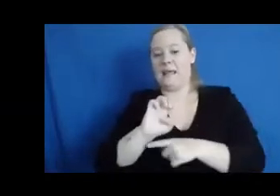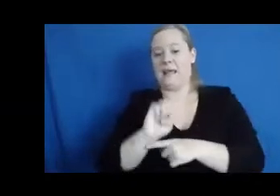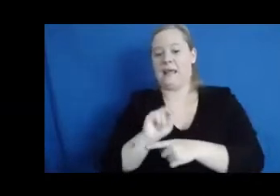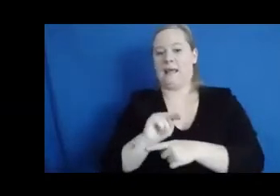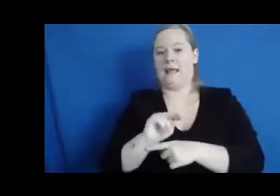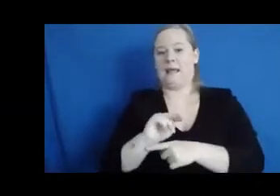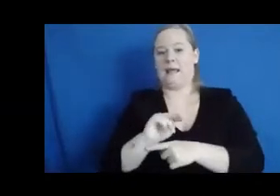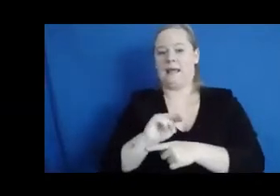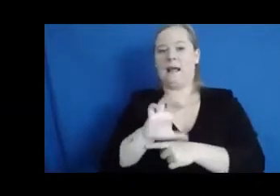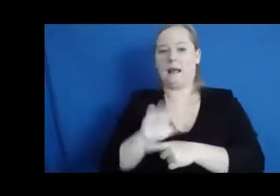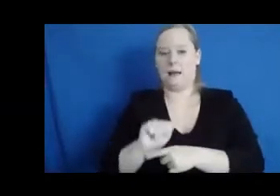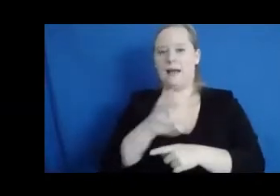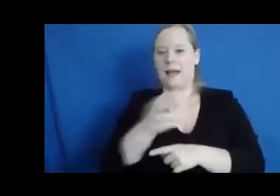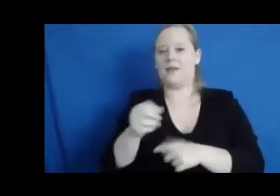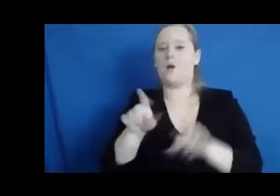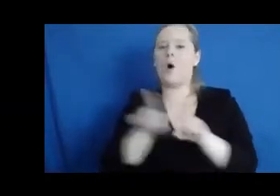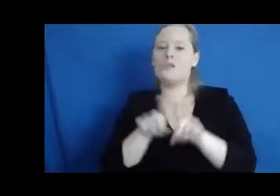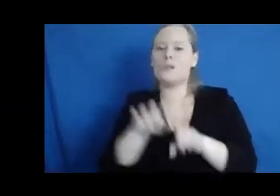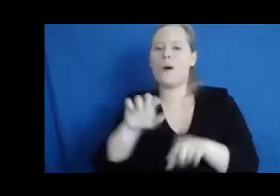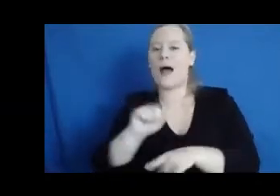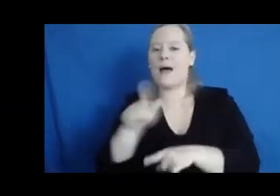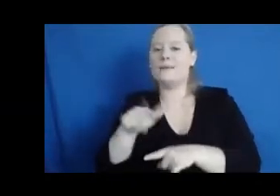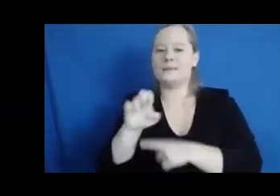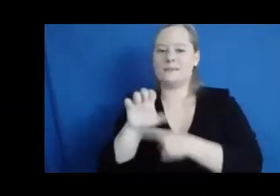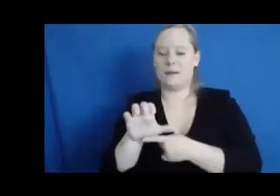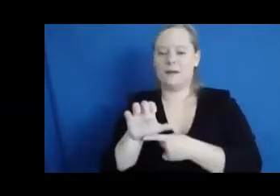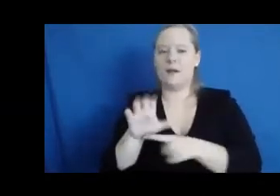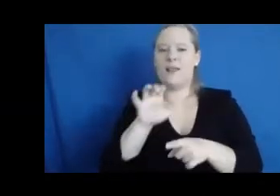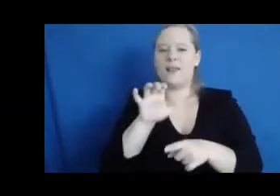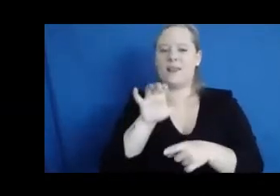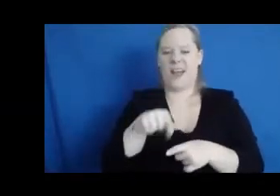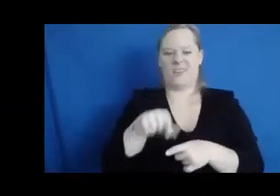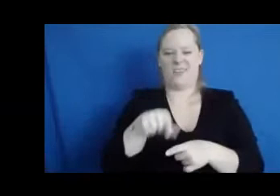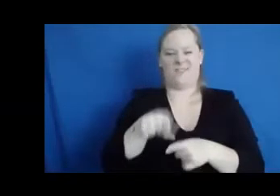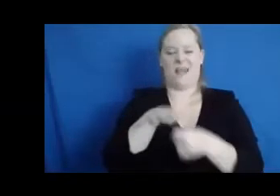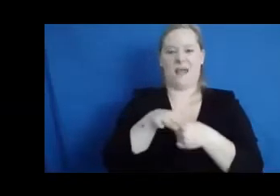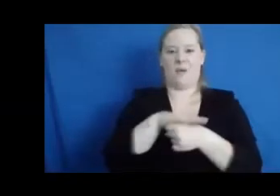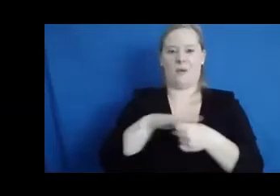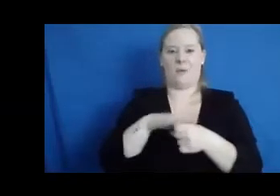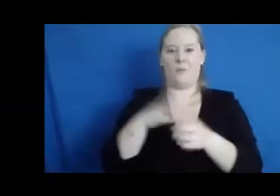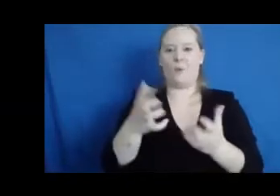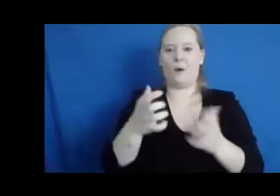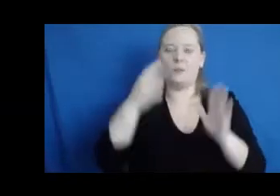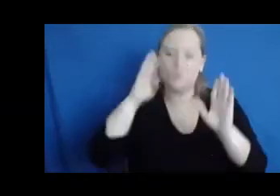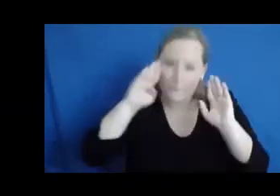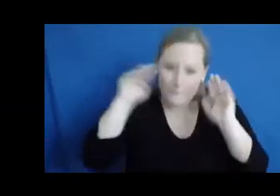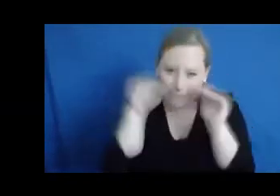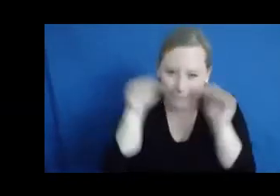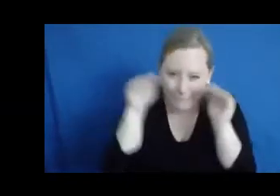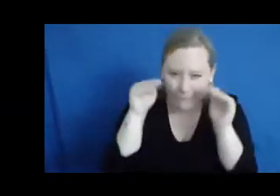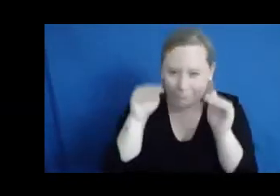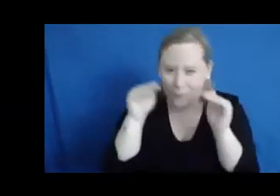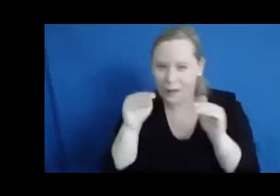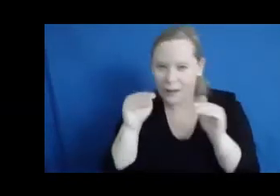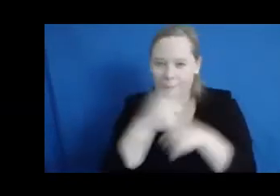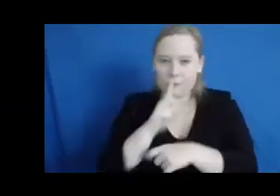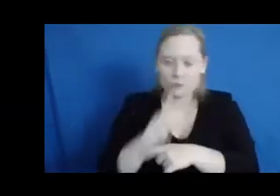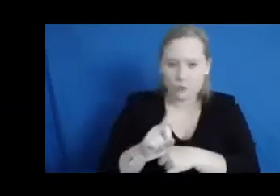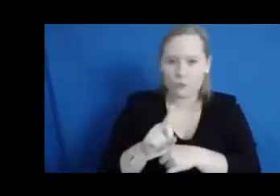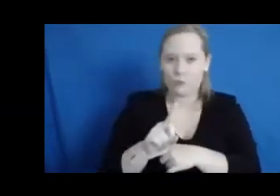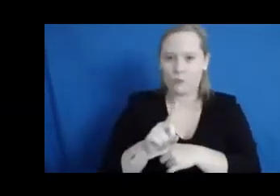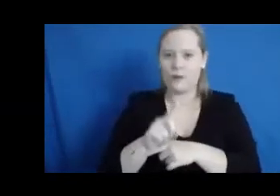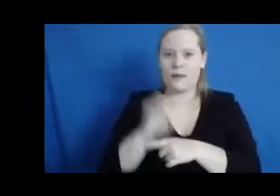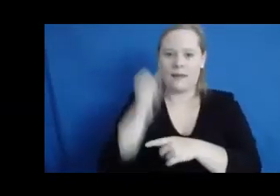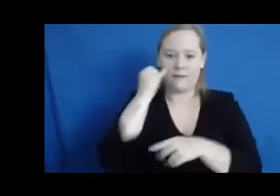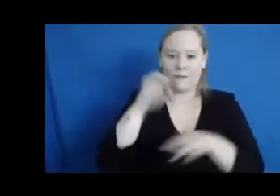And so these are some areas that we wanted to really pay close attention to see if there are periods where the river is losing in